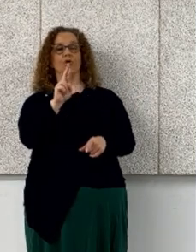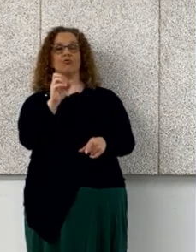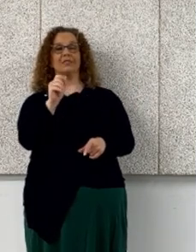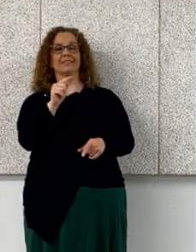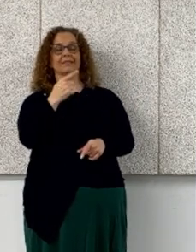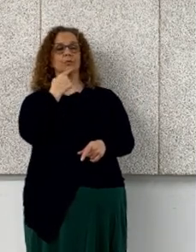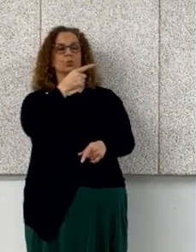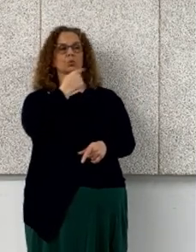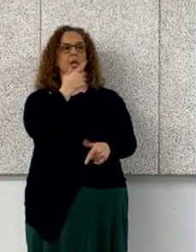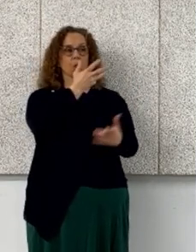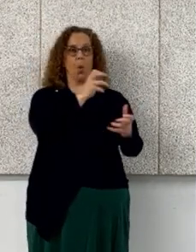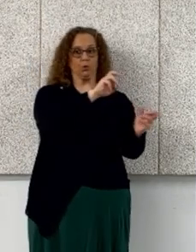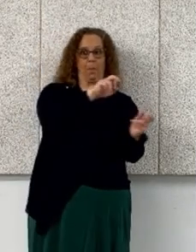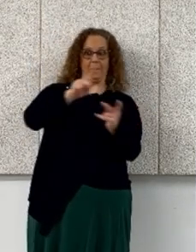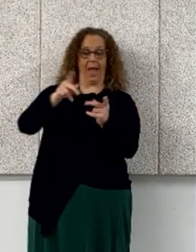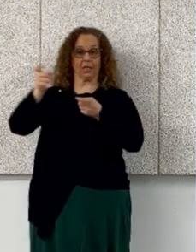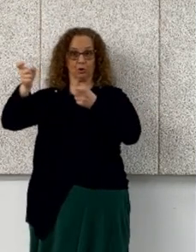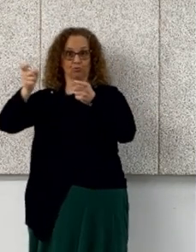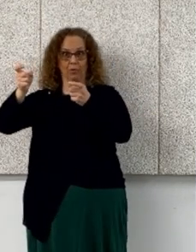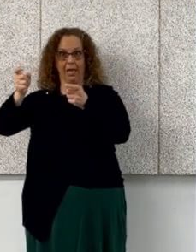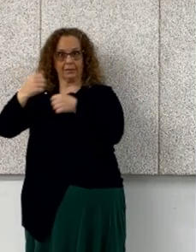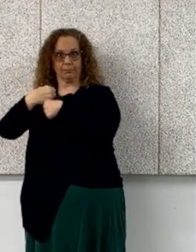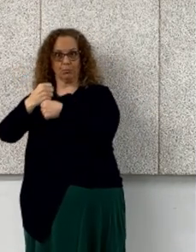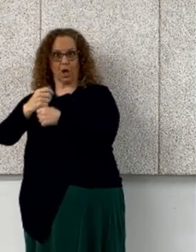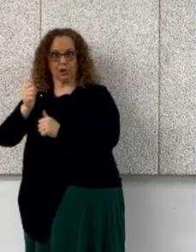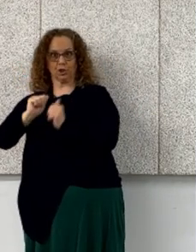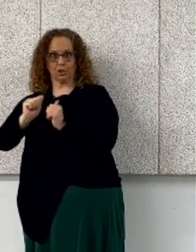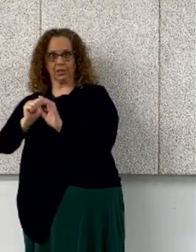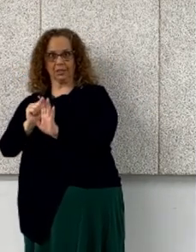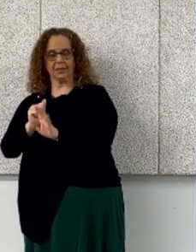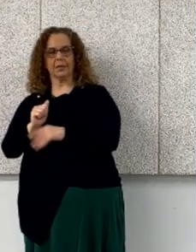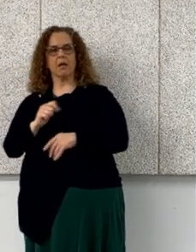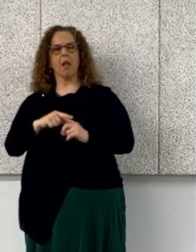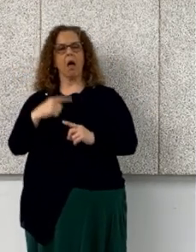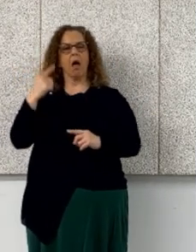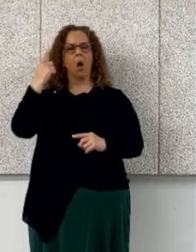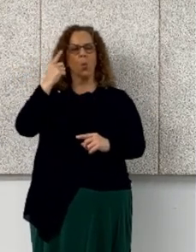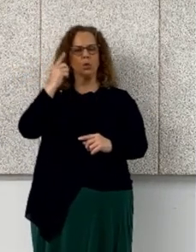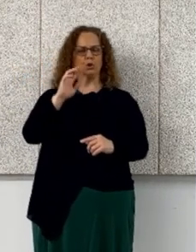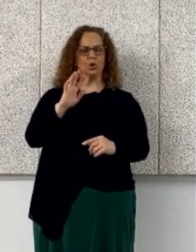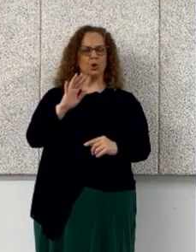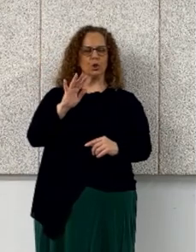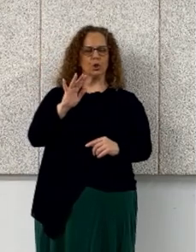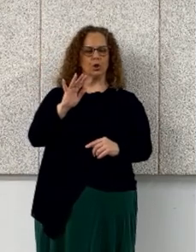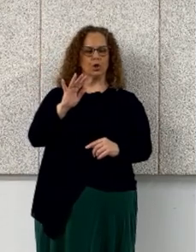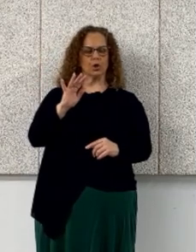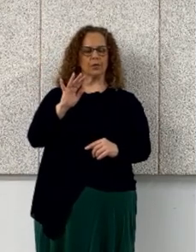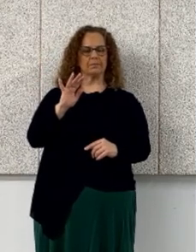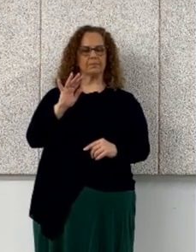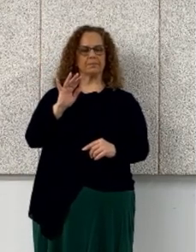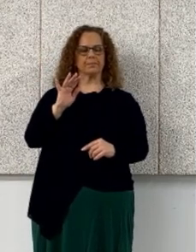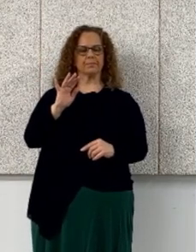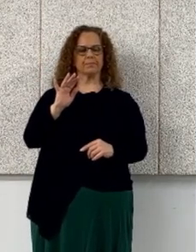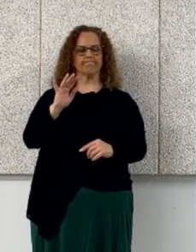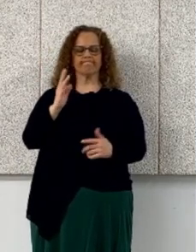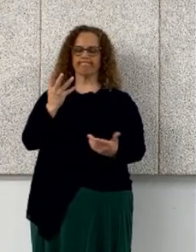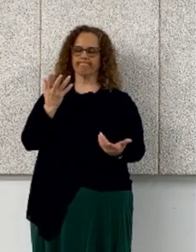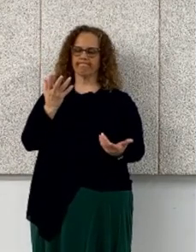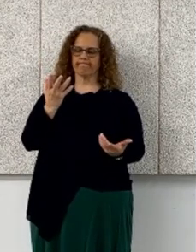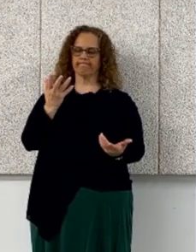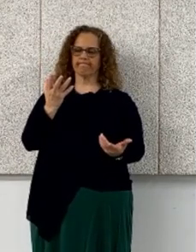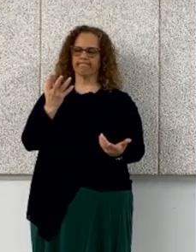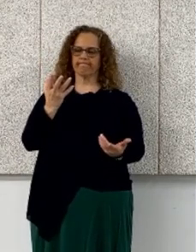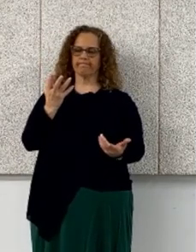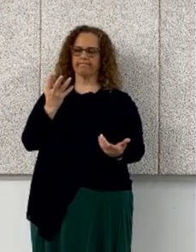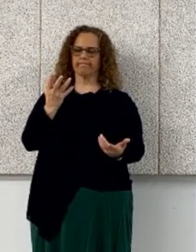back to directing, and I wonder, I'm going like way off script here, but I don't know, like what, like do